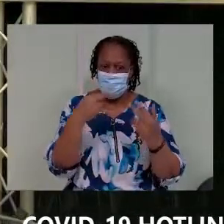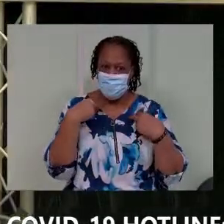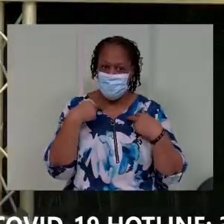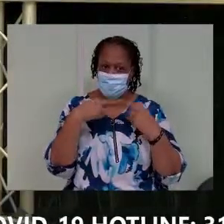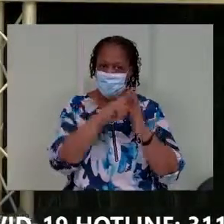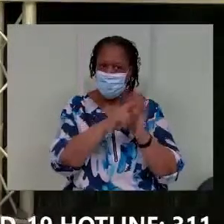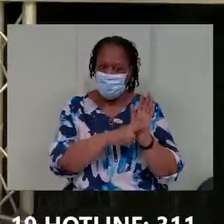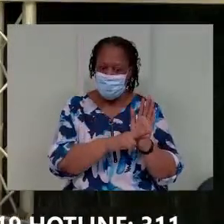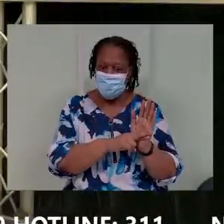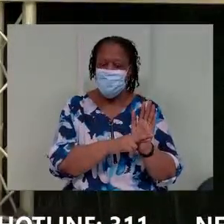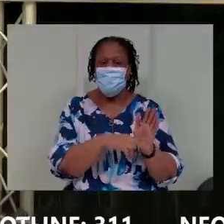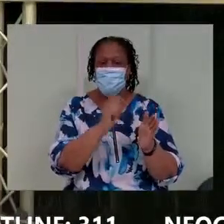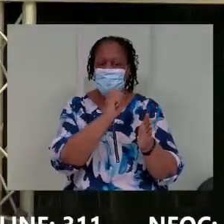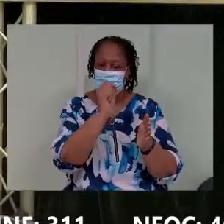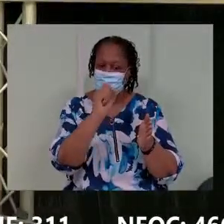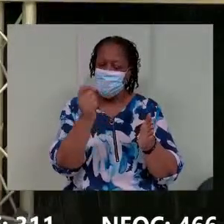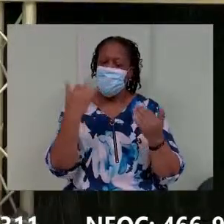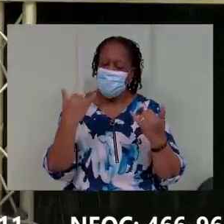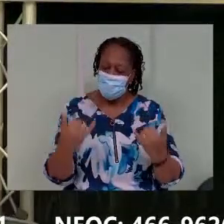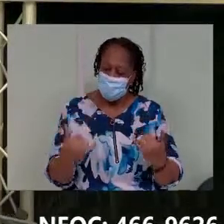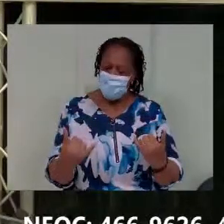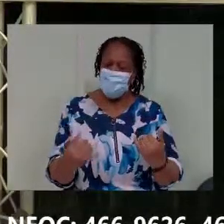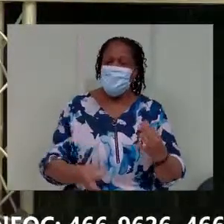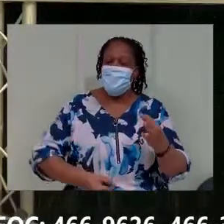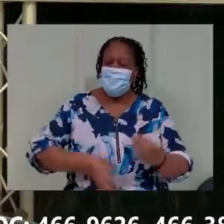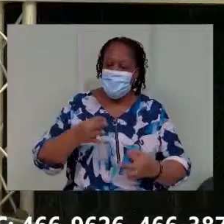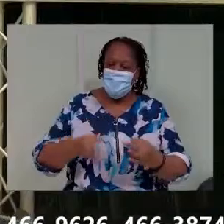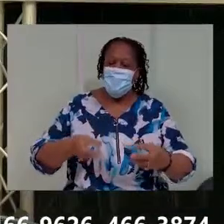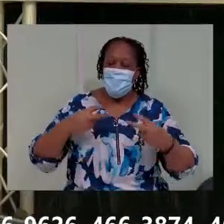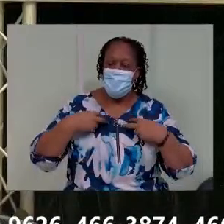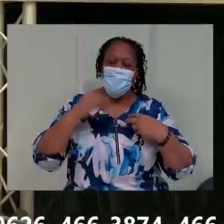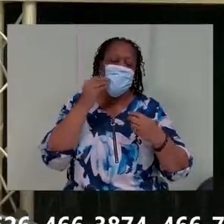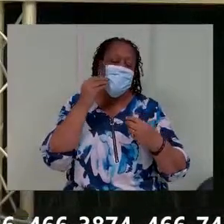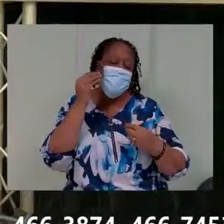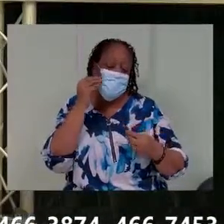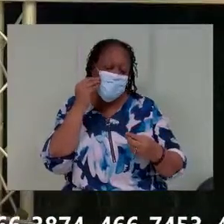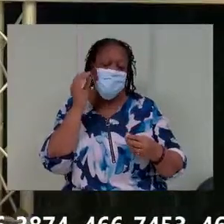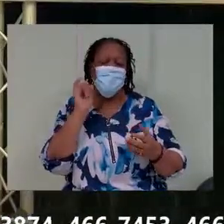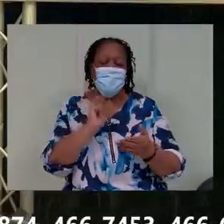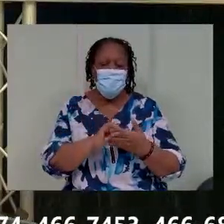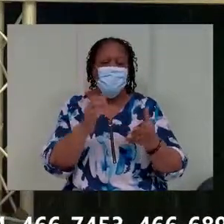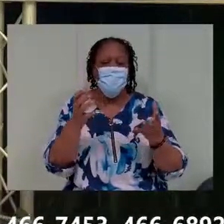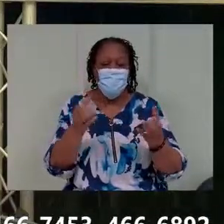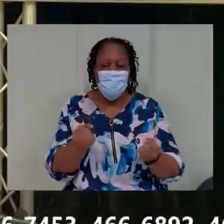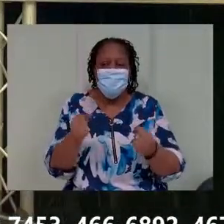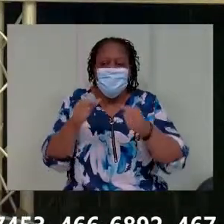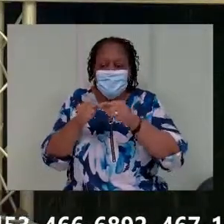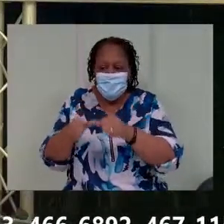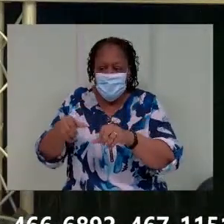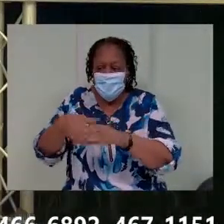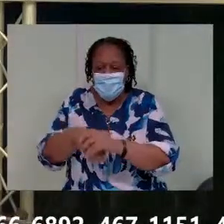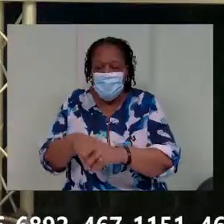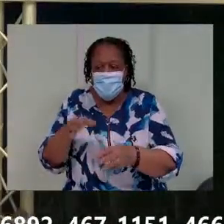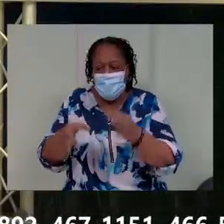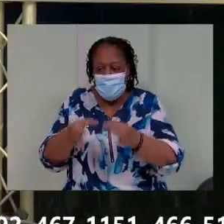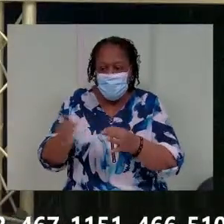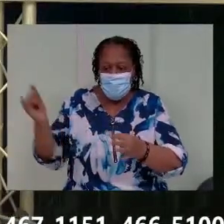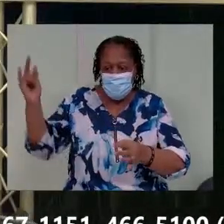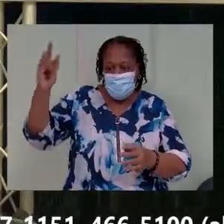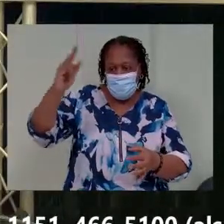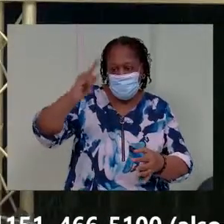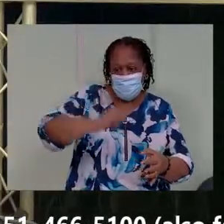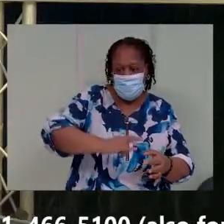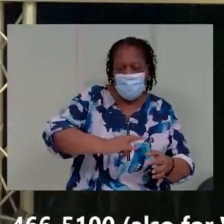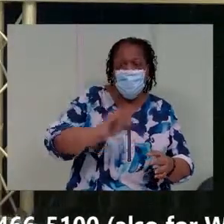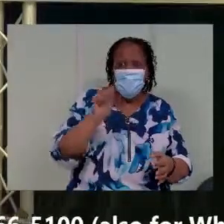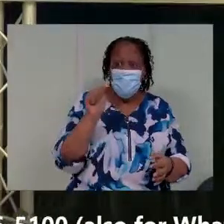approved. All you have to do now is apply to the task force via the COVID-19 email